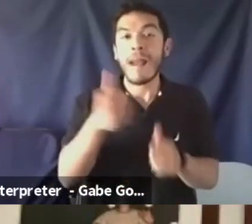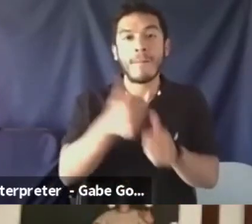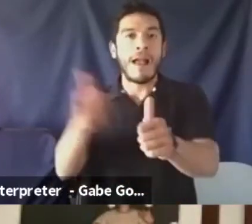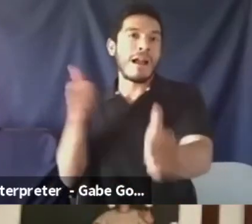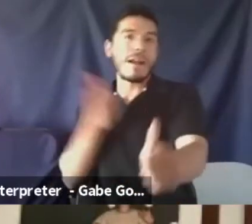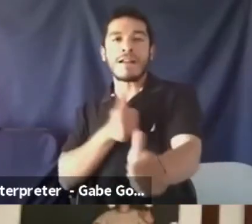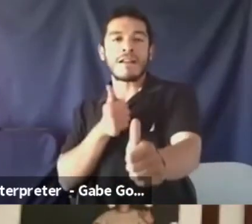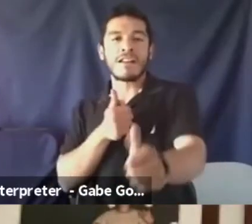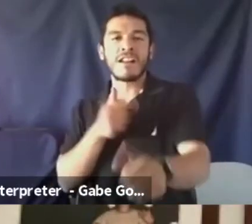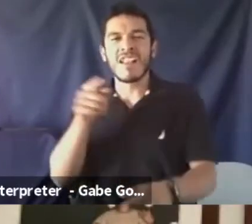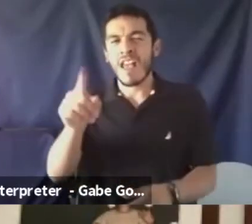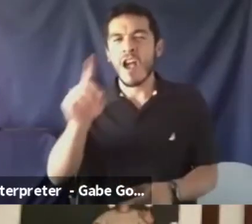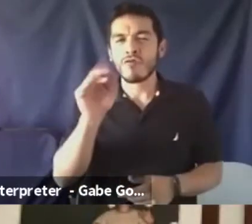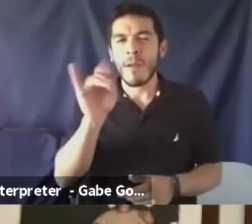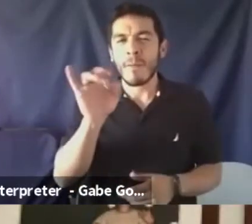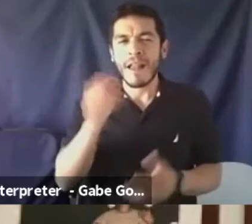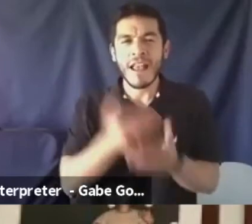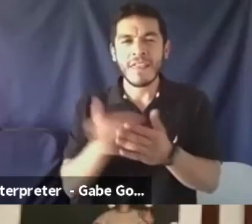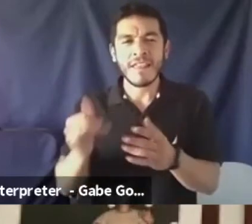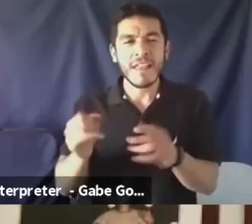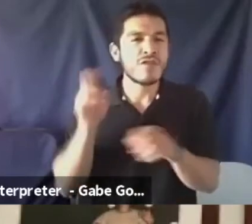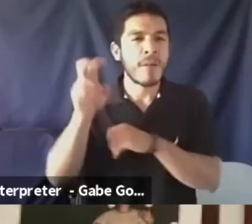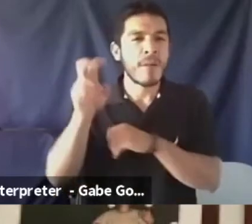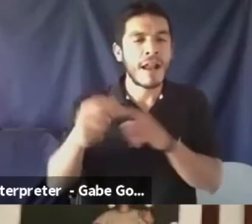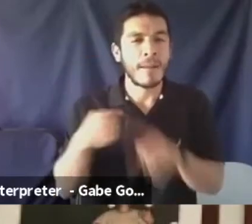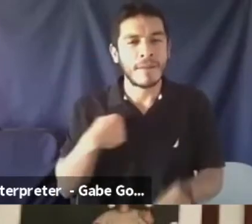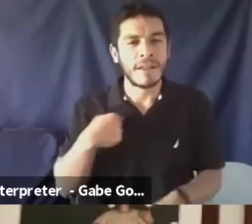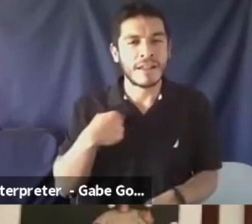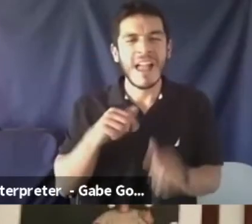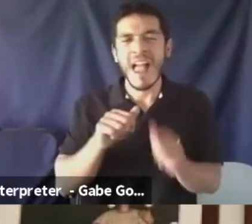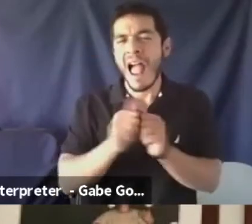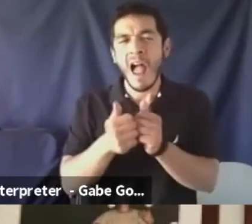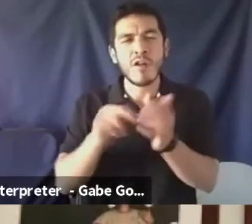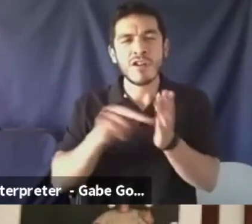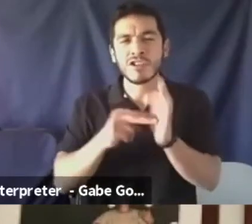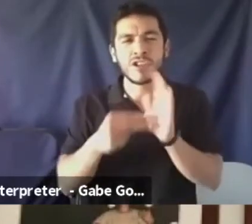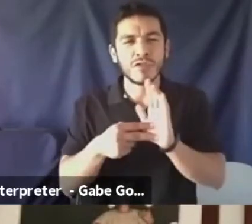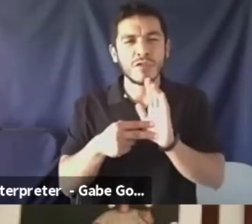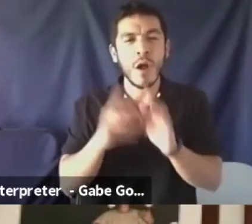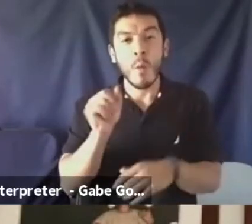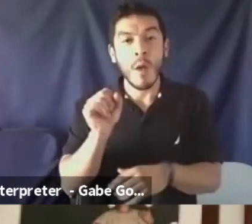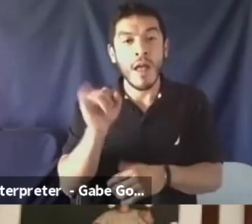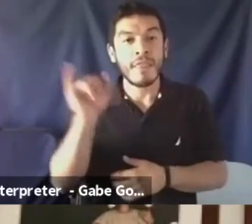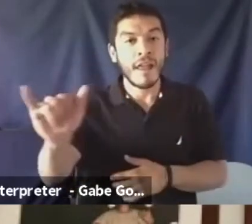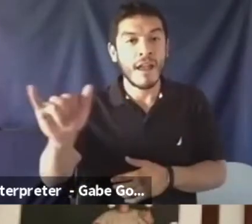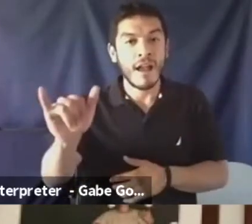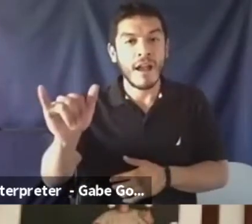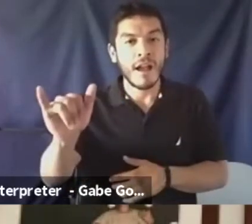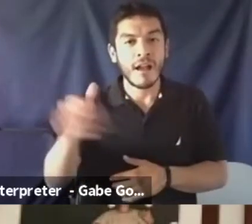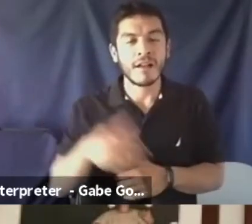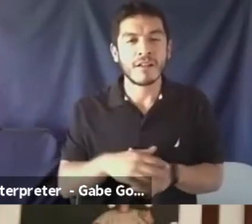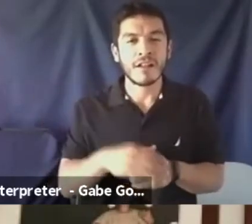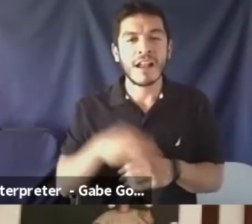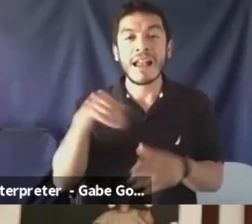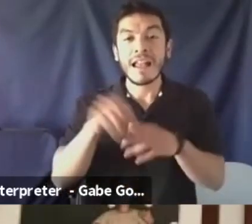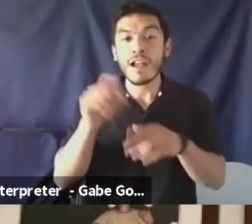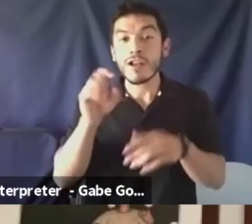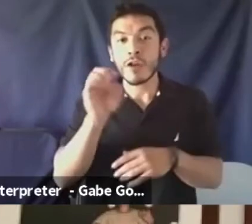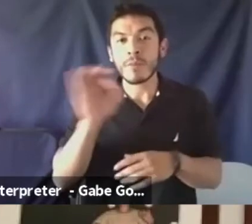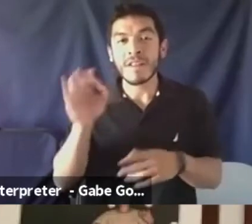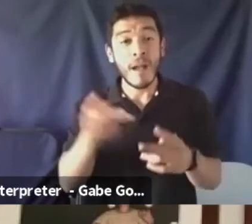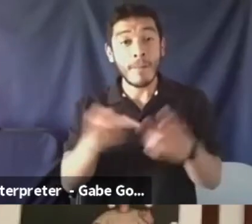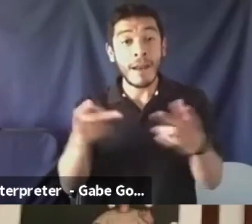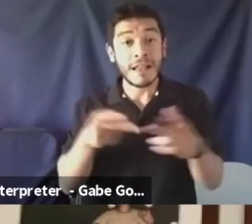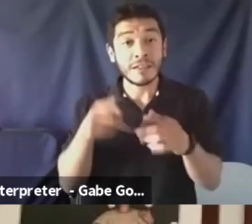were just dramatic things that jumped out at me. How intentional was that in terms of placing